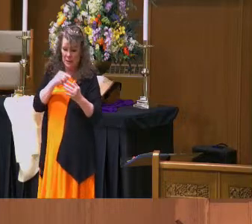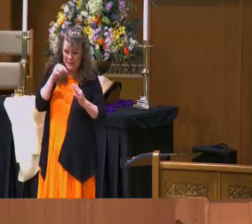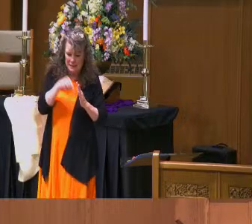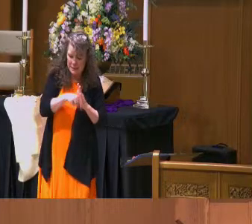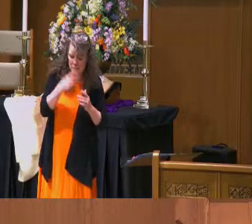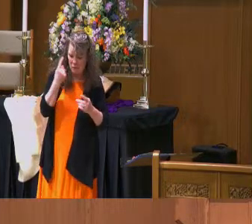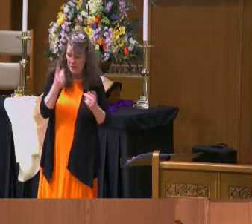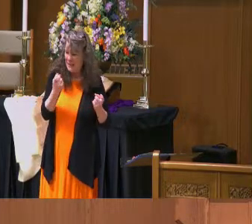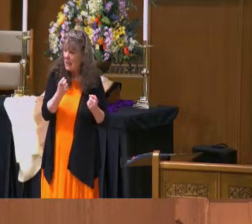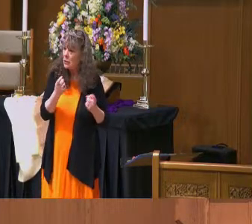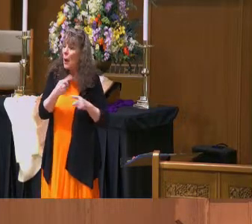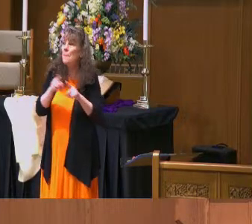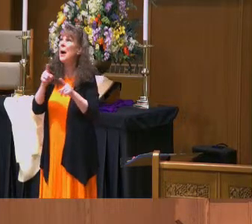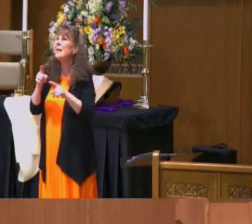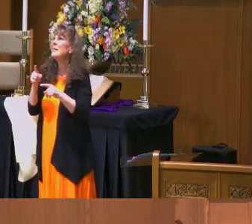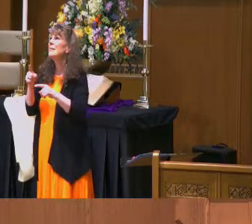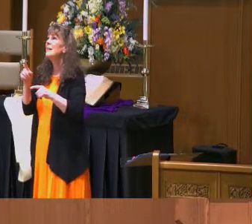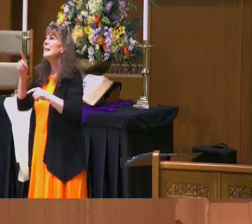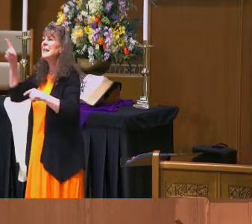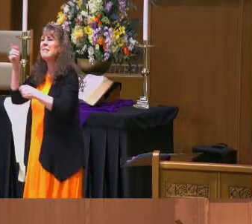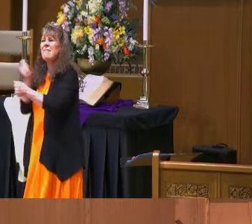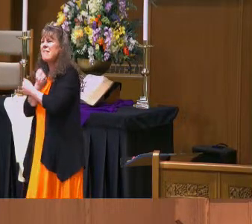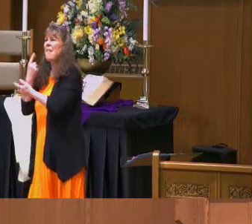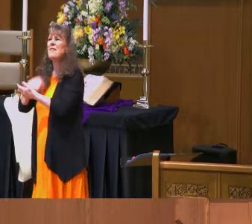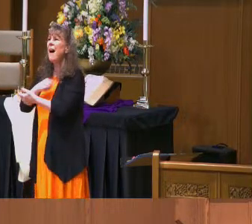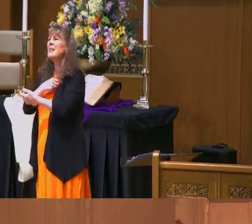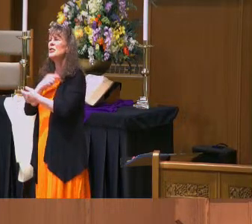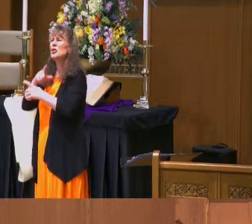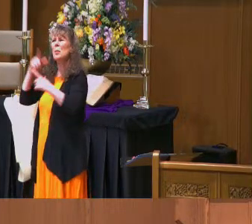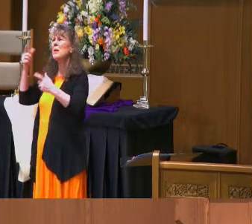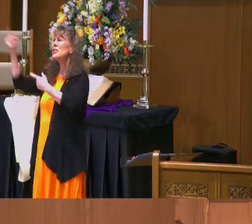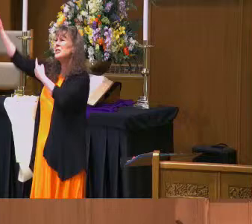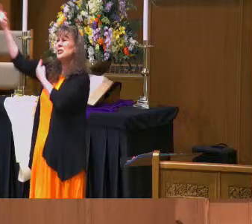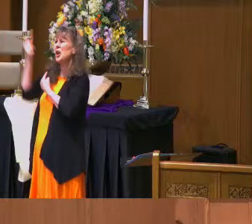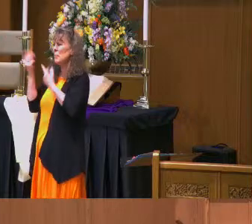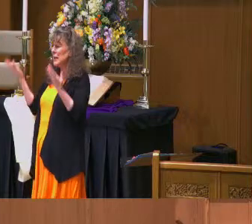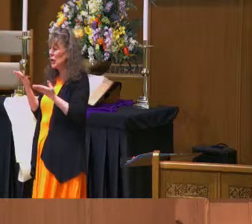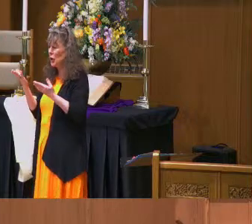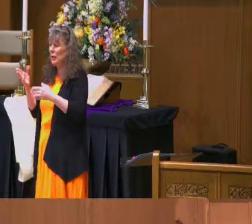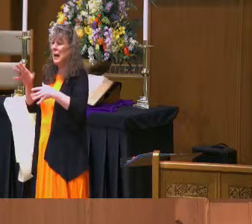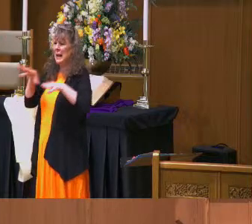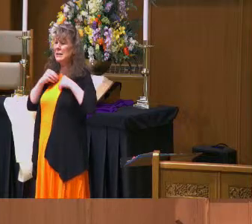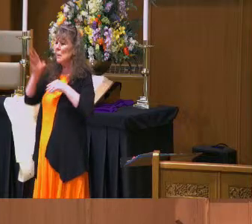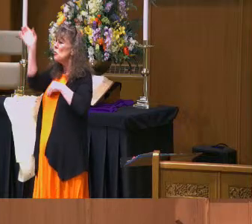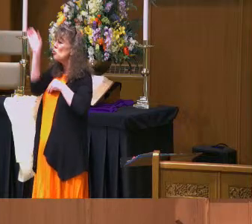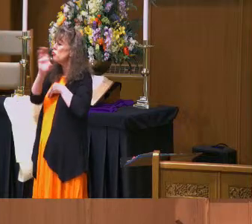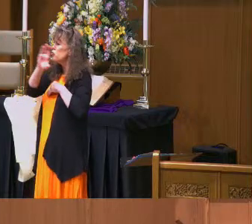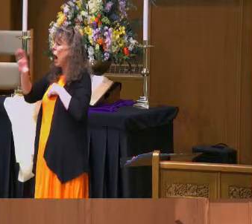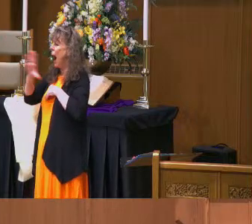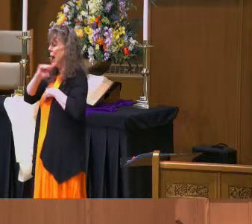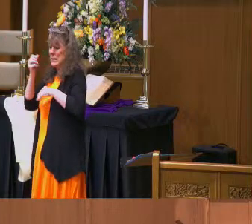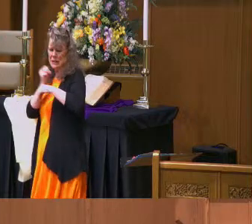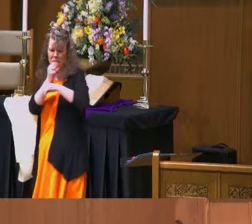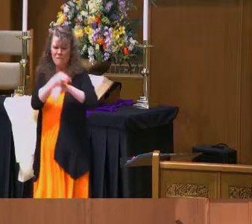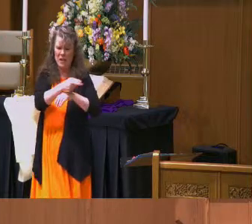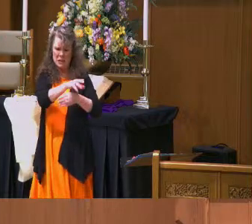Jesus. Love that took him to the earth and then to a cross so that he could defeat death and the grave, so that we could be